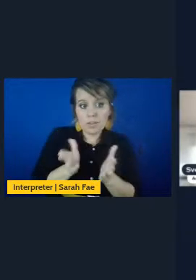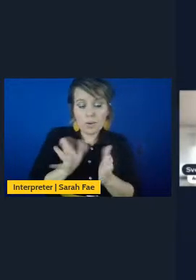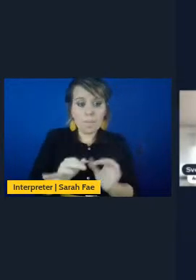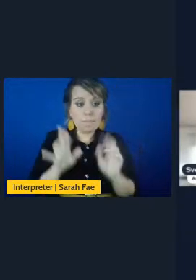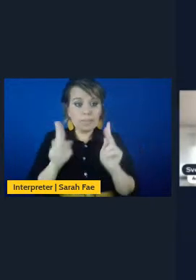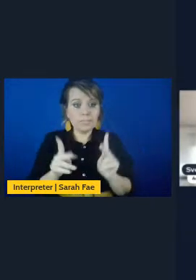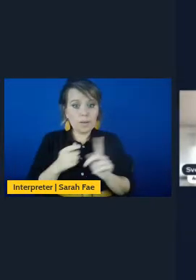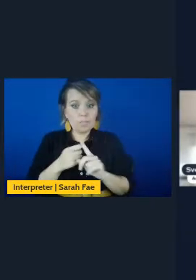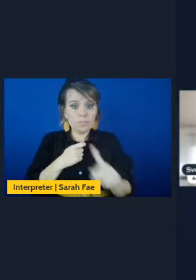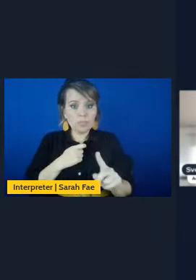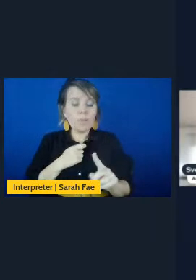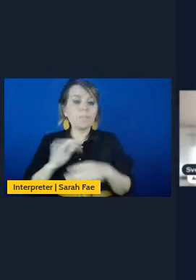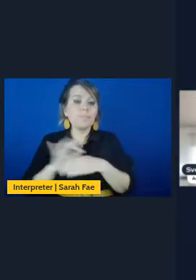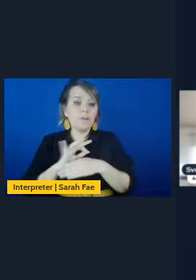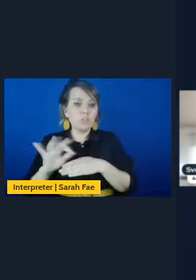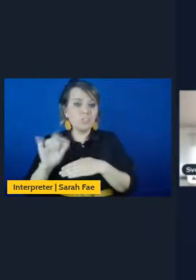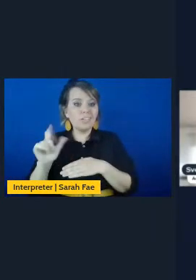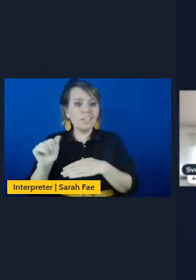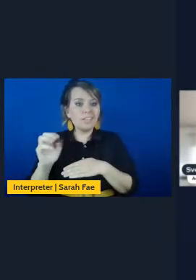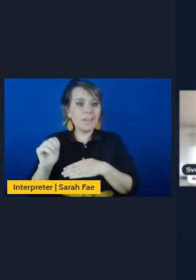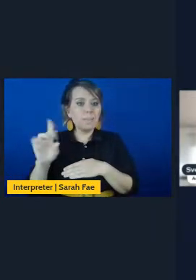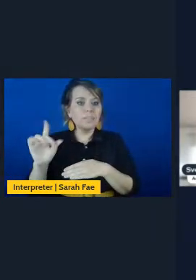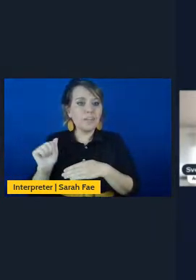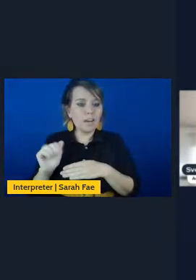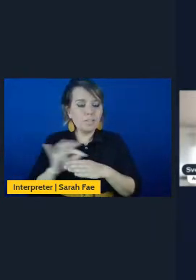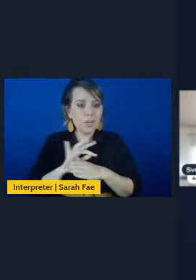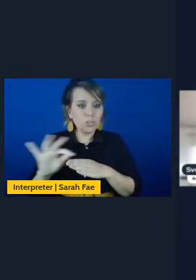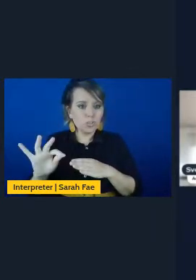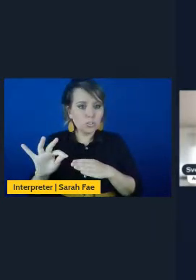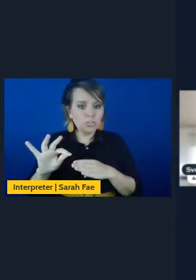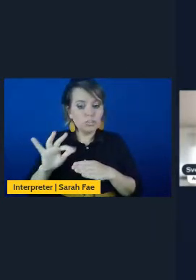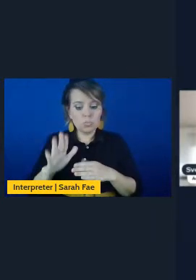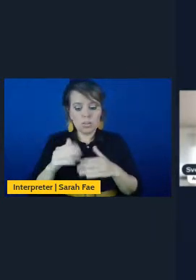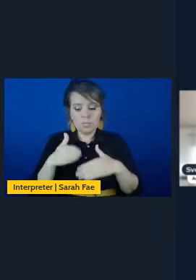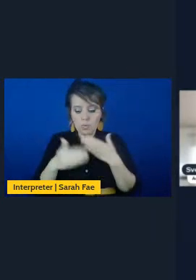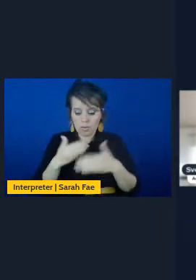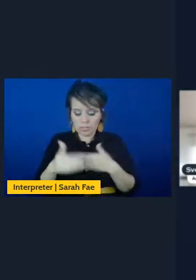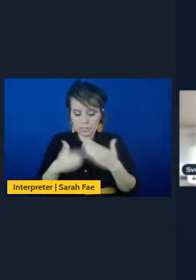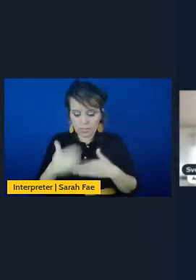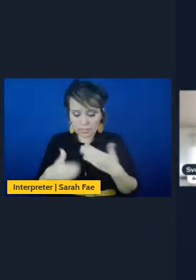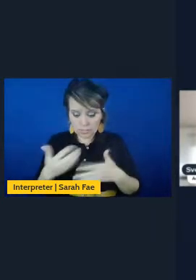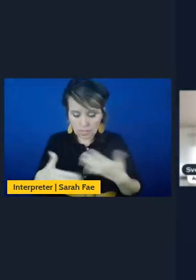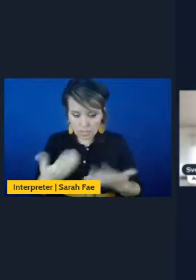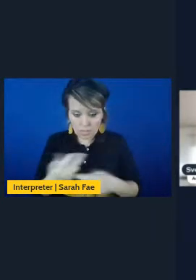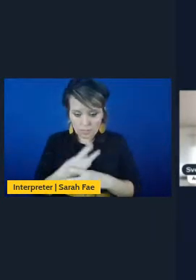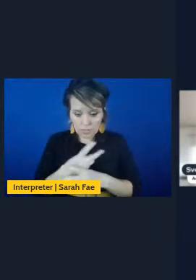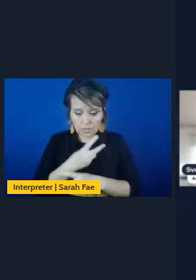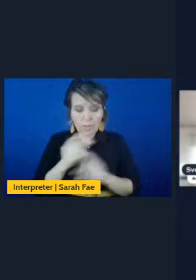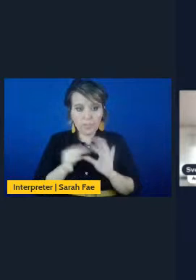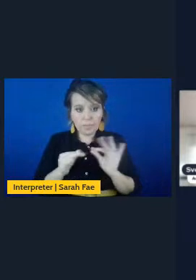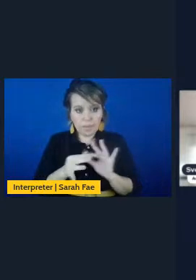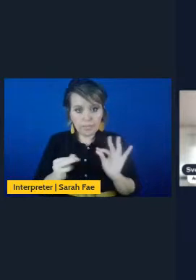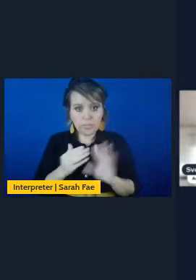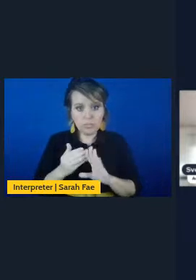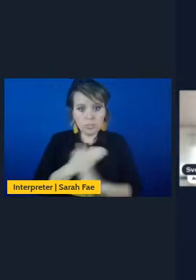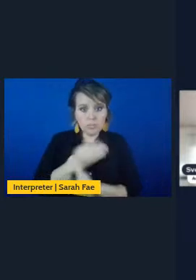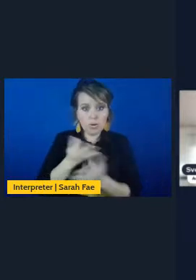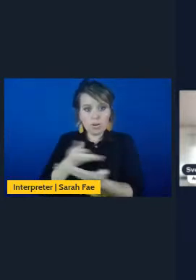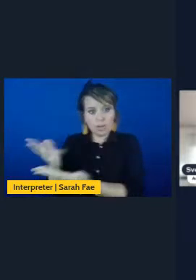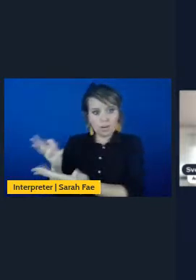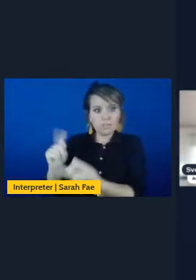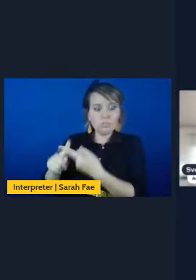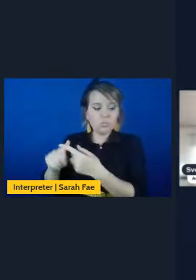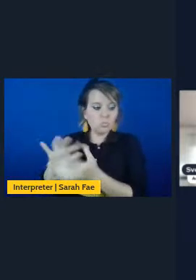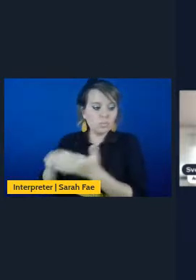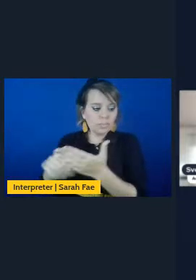AWS Lambda function, which processes and enriches the message before writing it into a DynamoDB table.